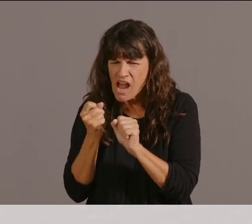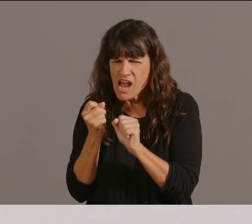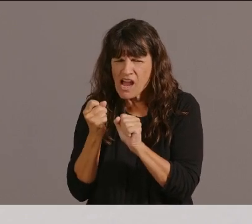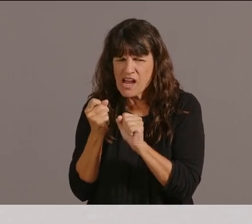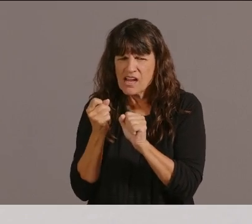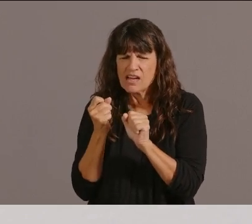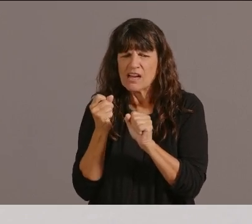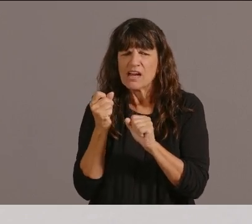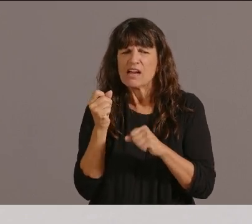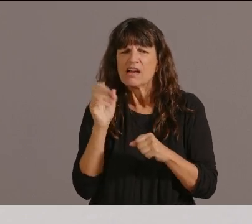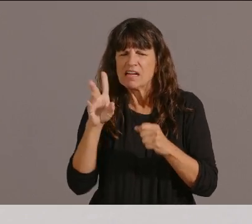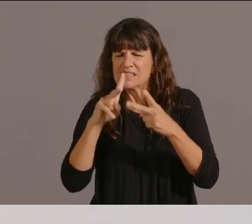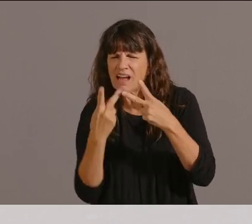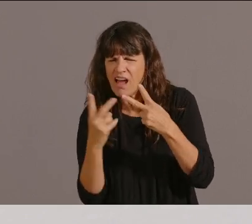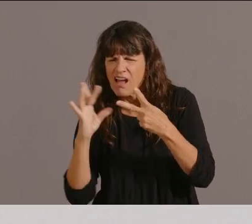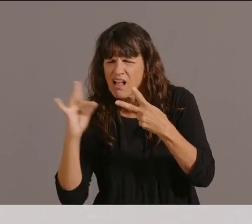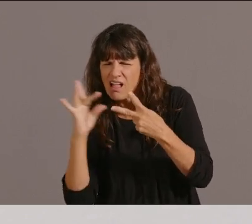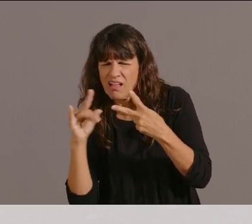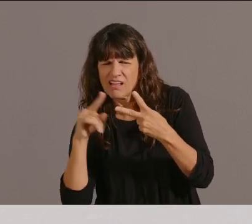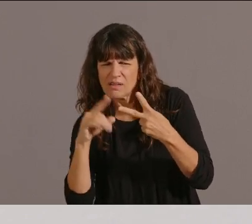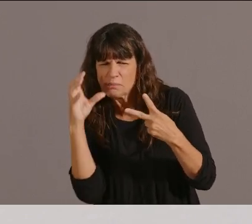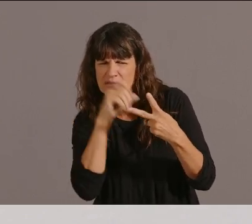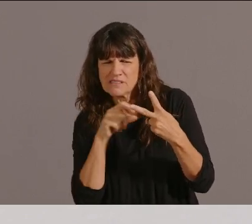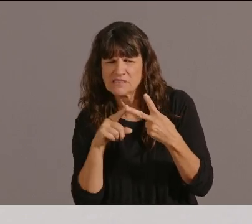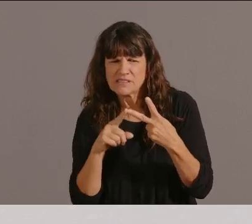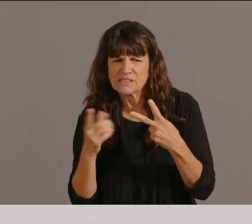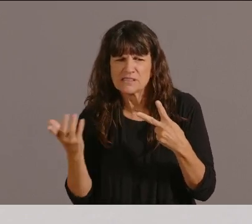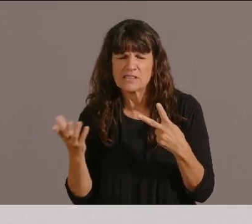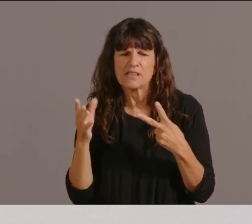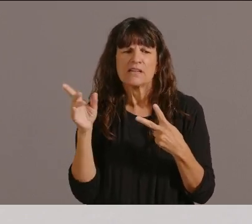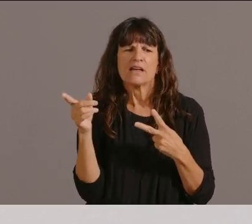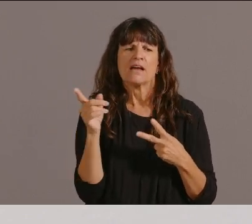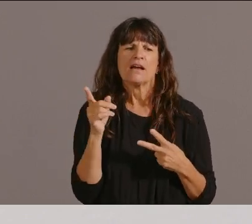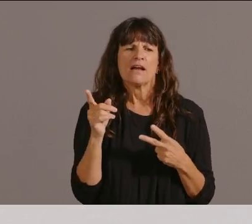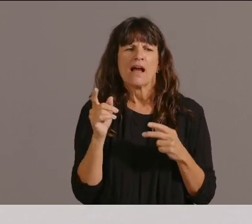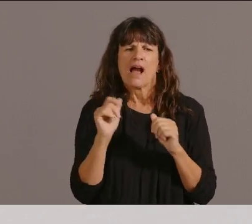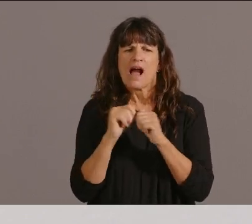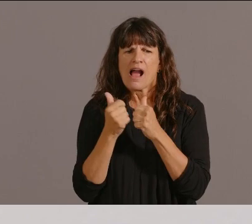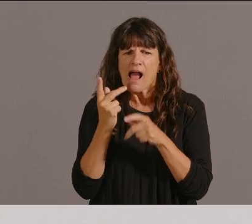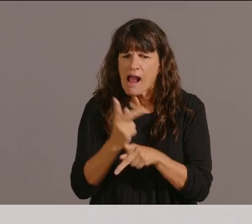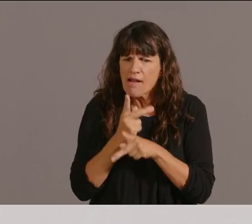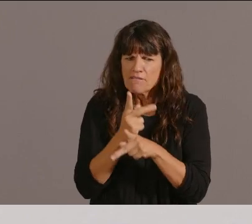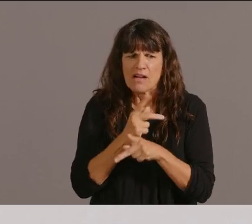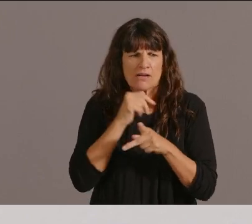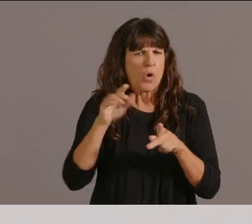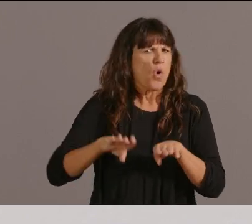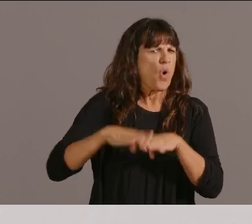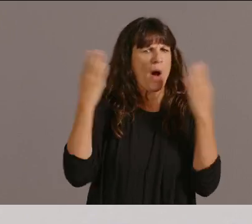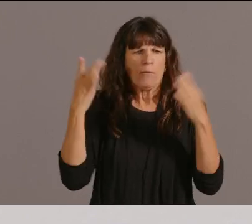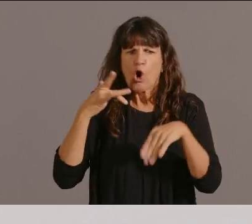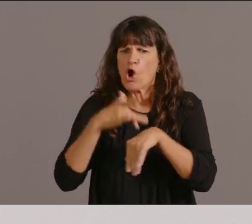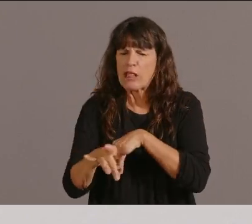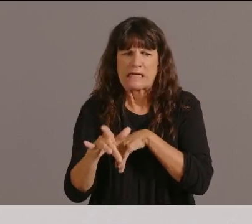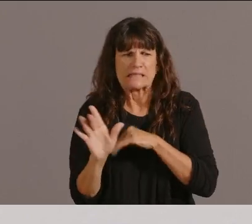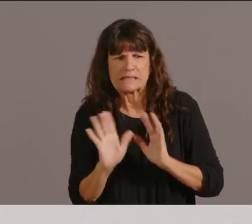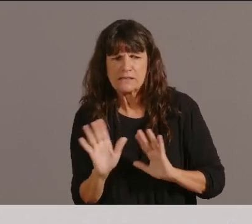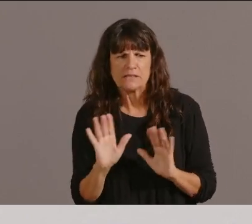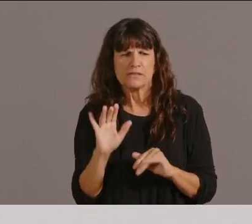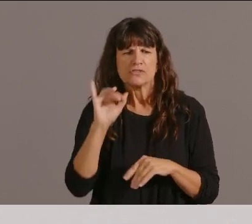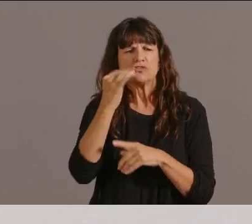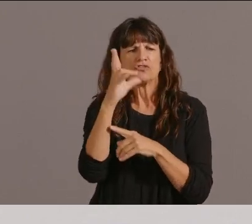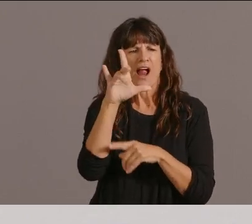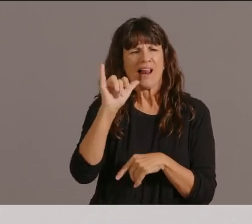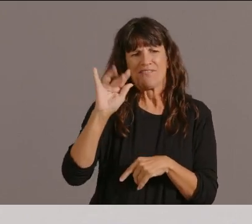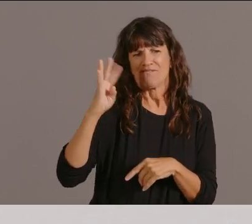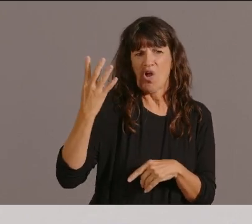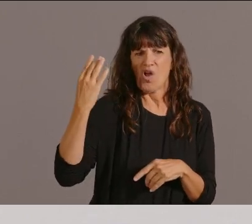do we make sure that we're not opening up too early? July 4th was the date that the president said. I know that the governor